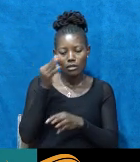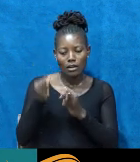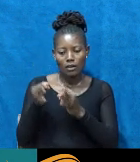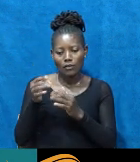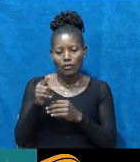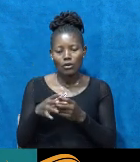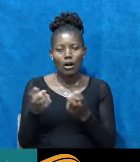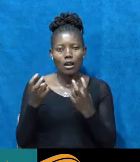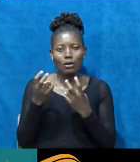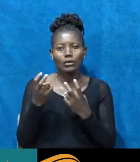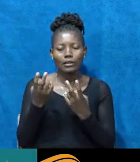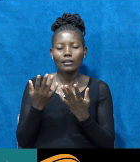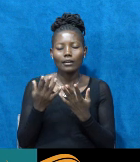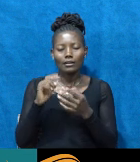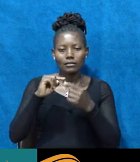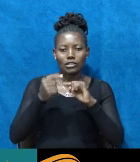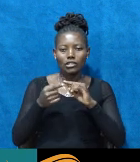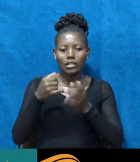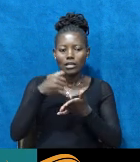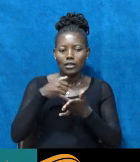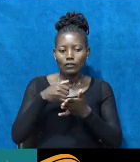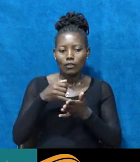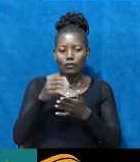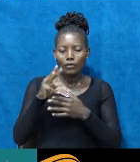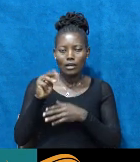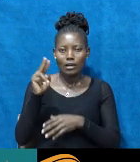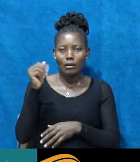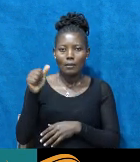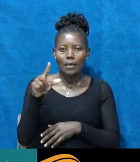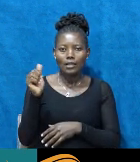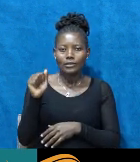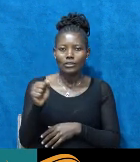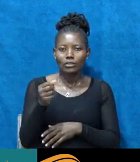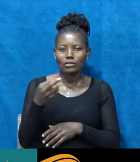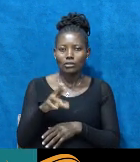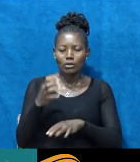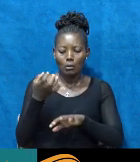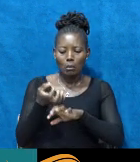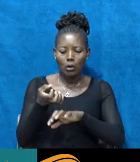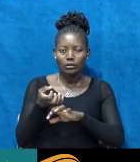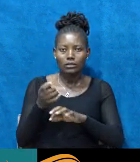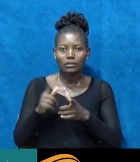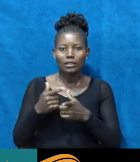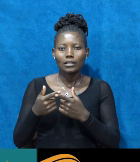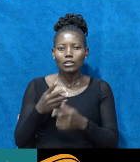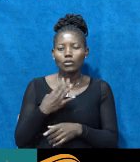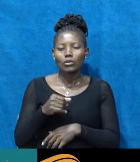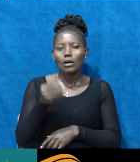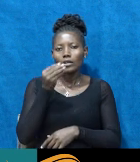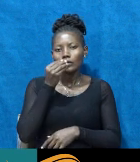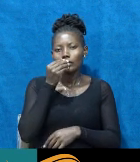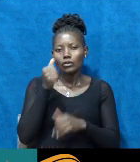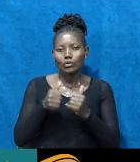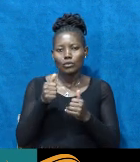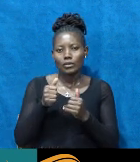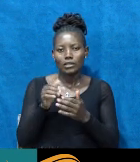are involving the muscle, that are involving the bones, you would want a diet that is rich in calcium,